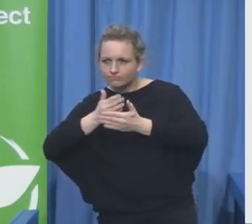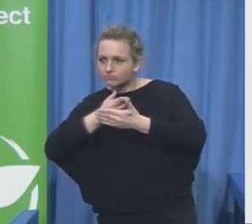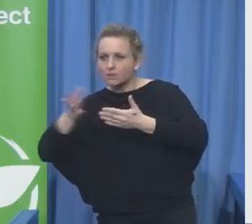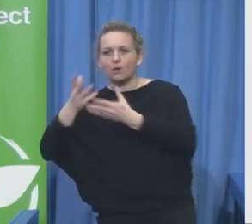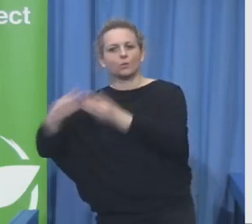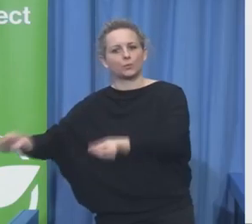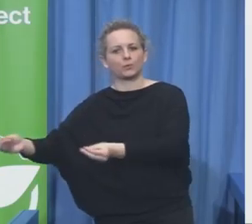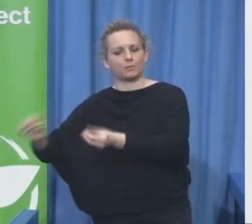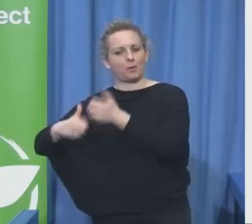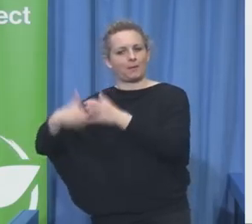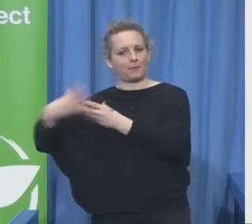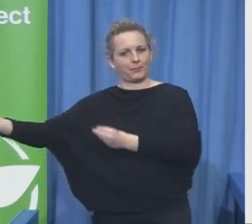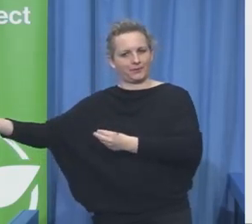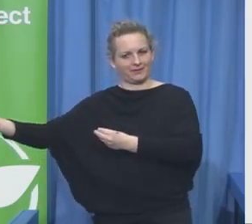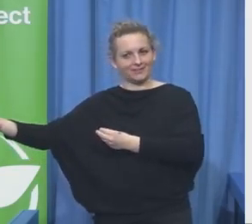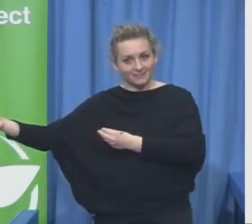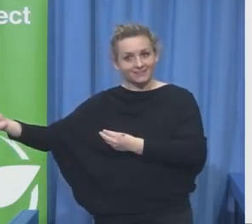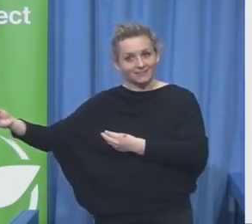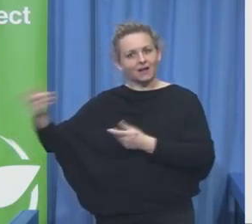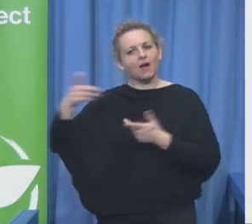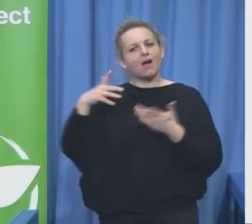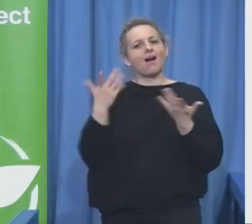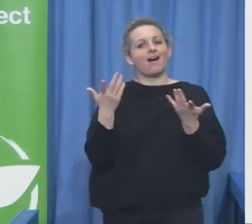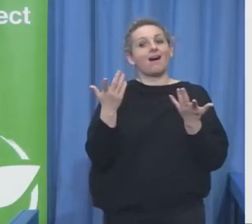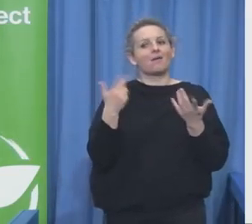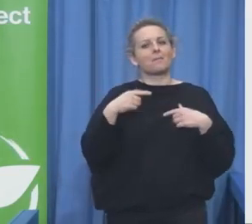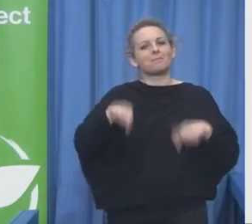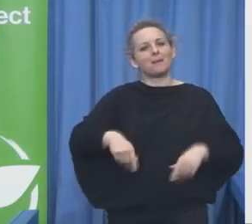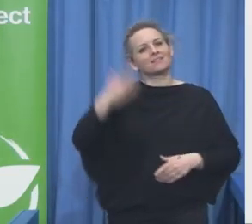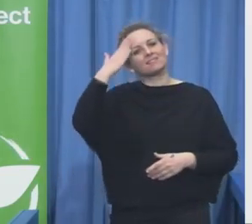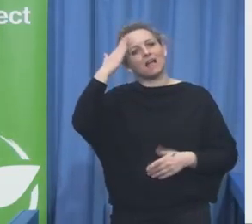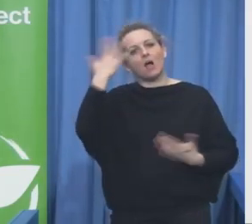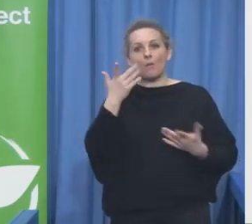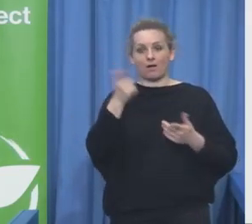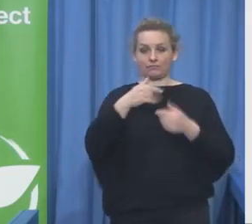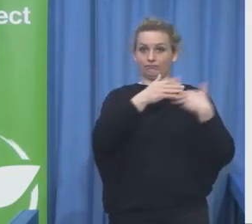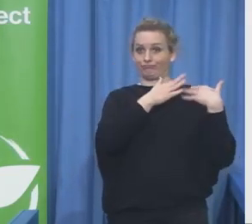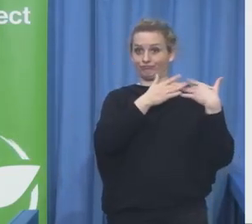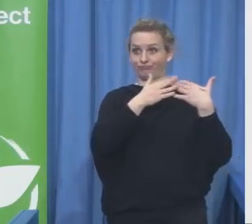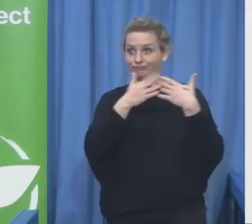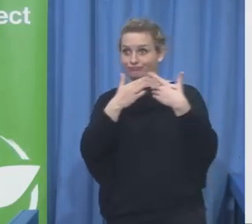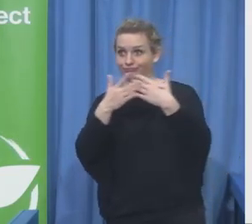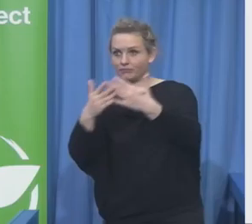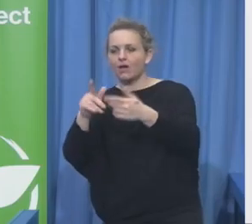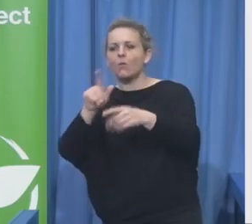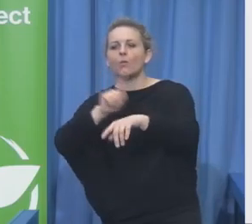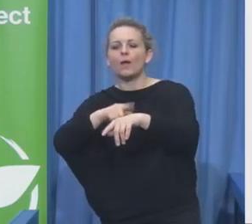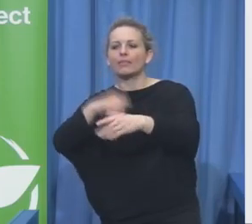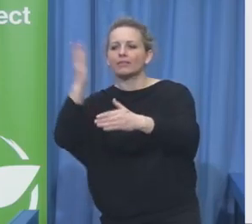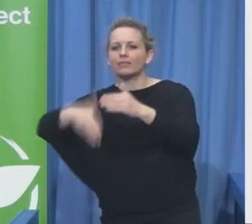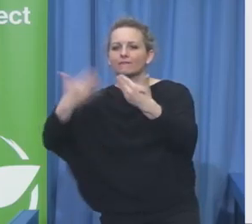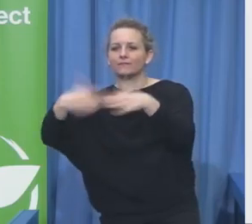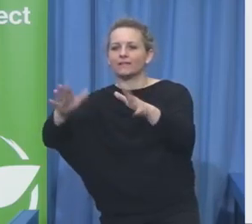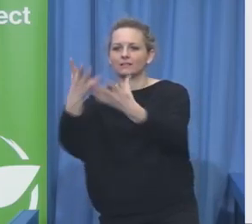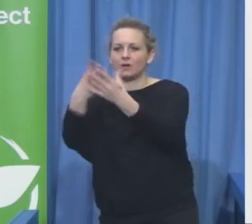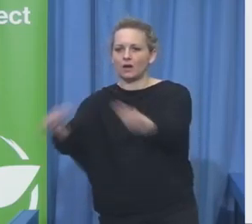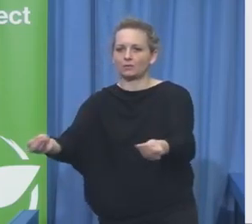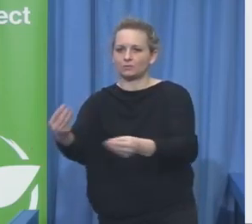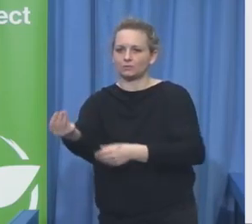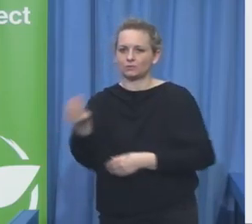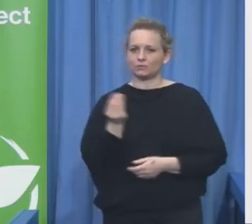that reasonable adjustment is appropriate 3 months later. That has become a global best practice. But you want to have